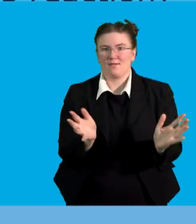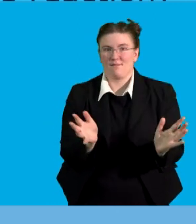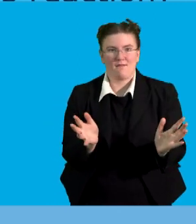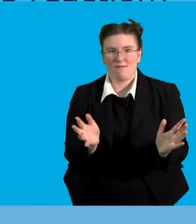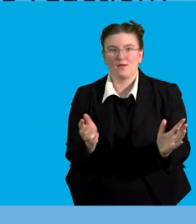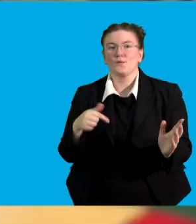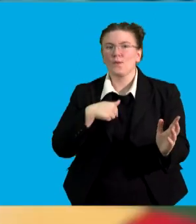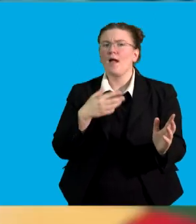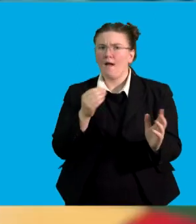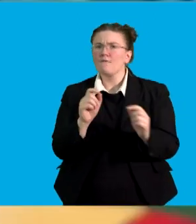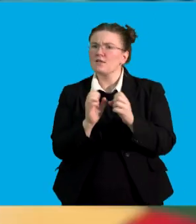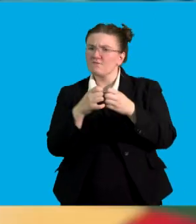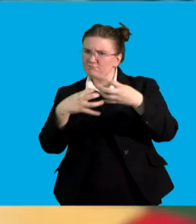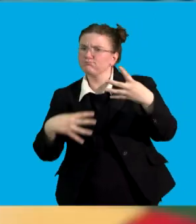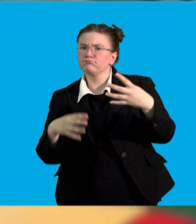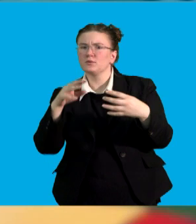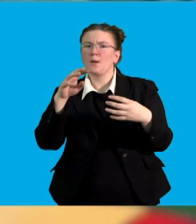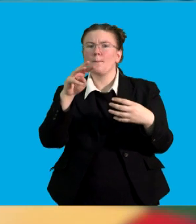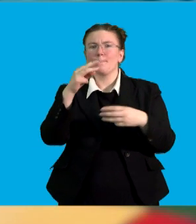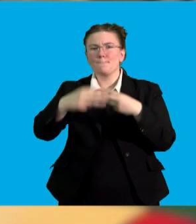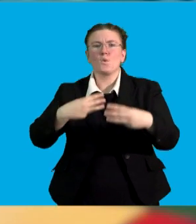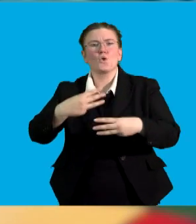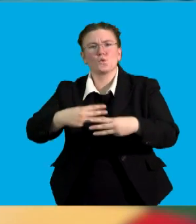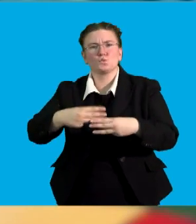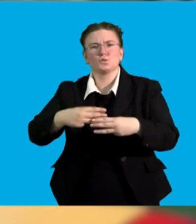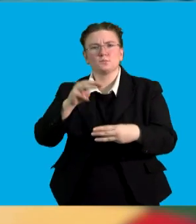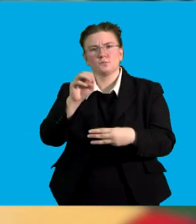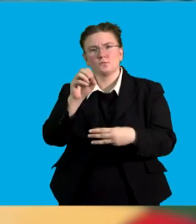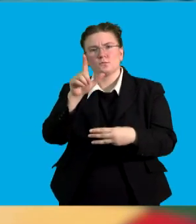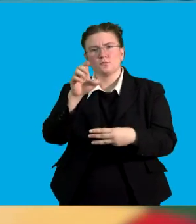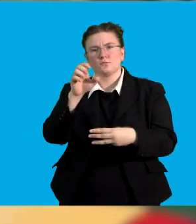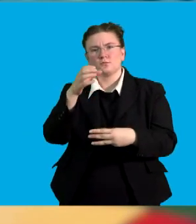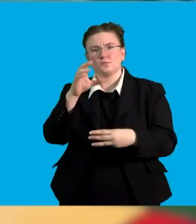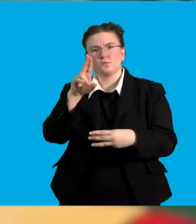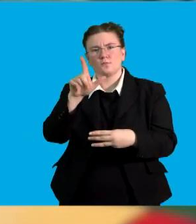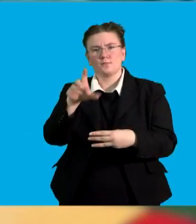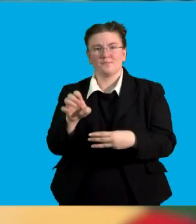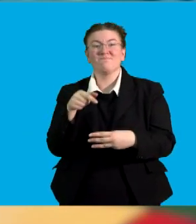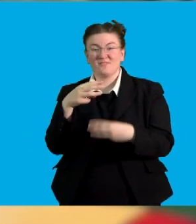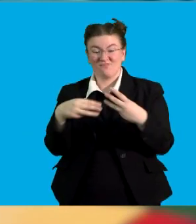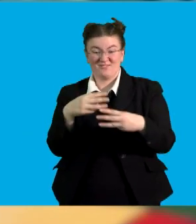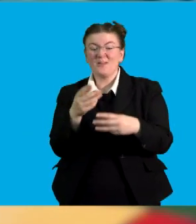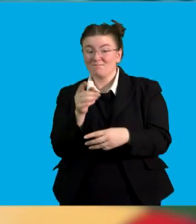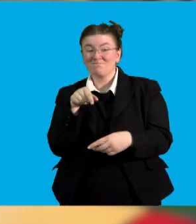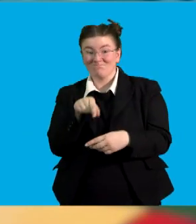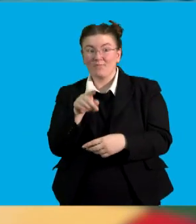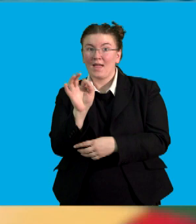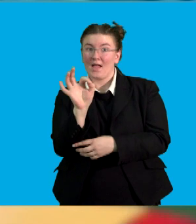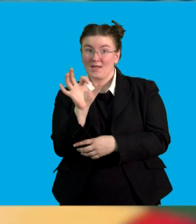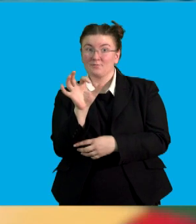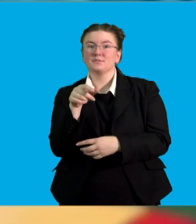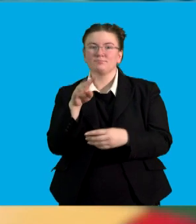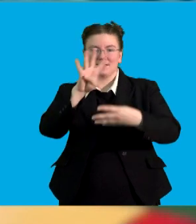diatomic molecule. We have chlorine as a diatomic molecule. So now those elements or those atoms that can be found